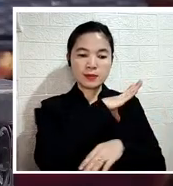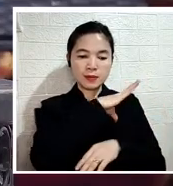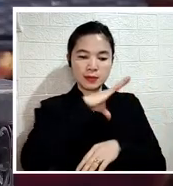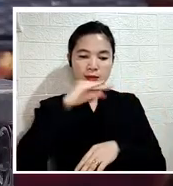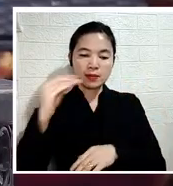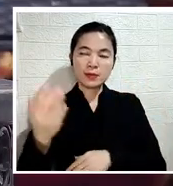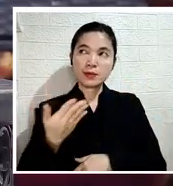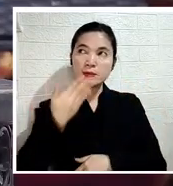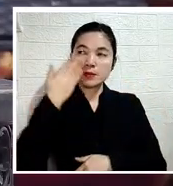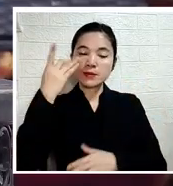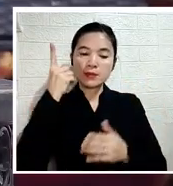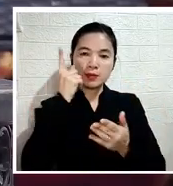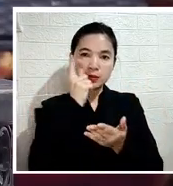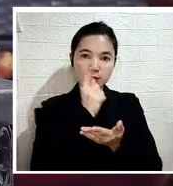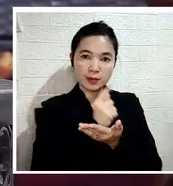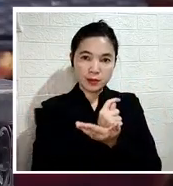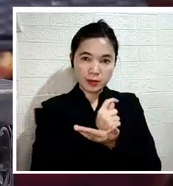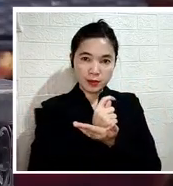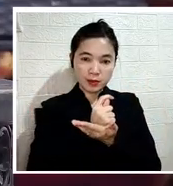truth in the